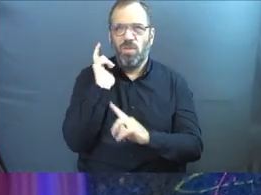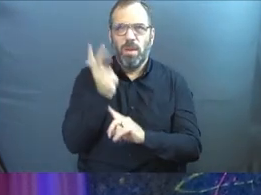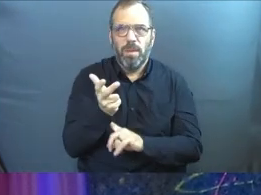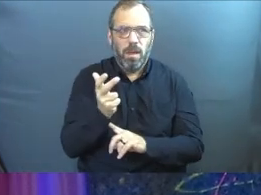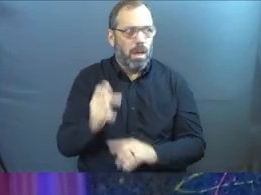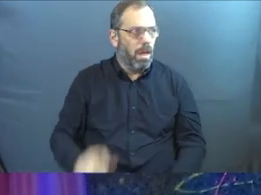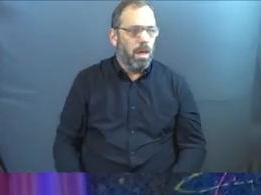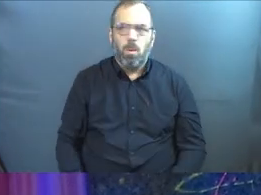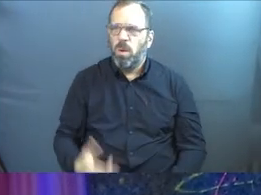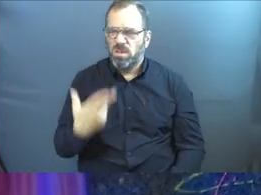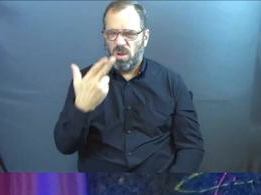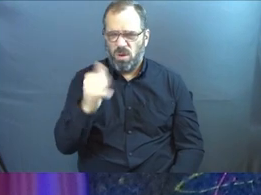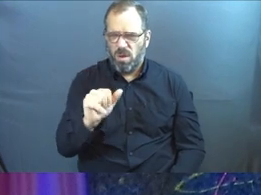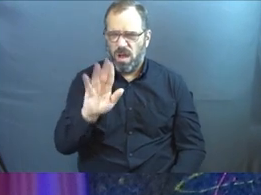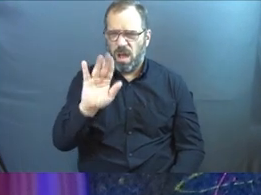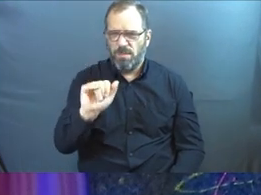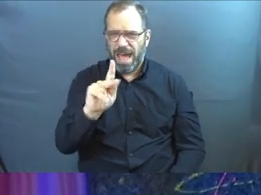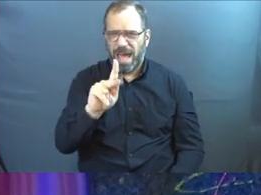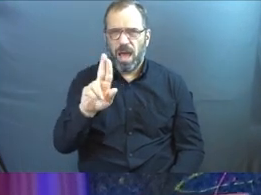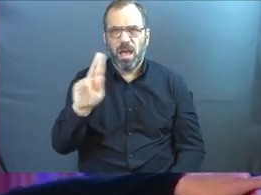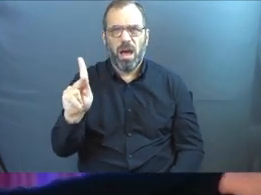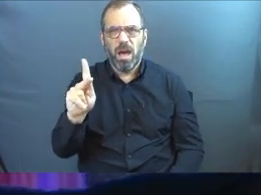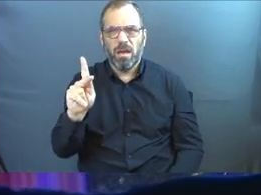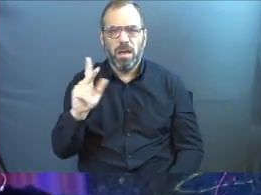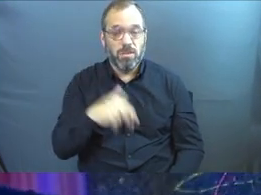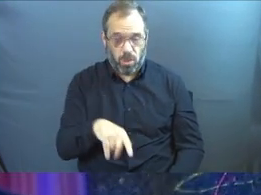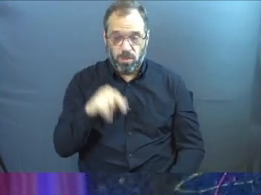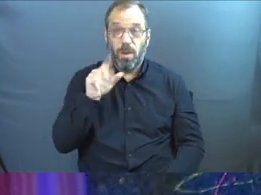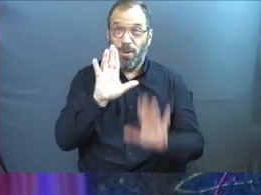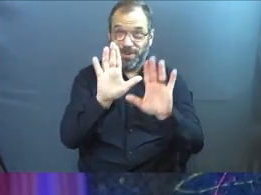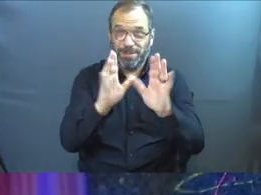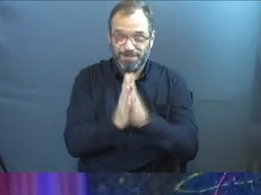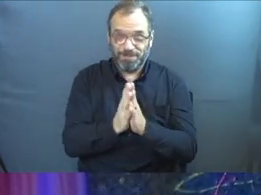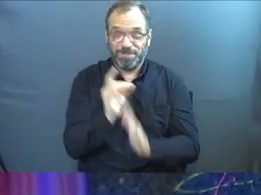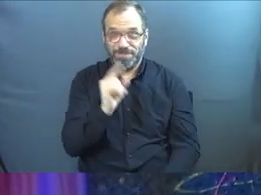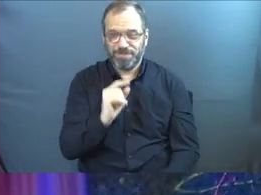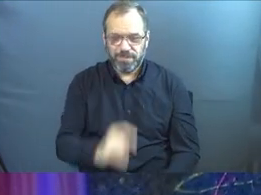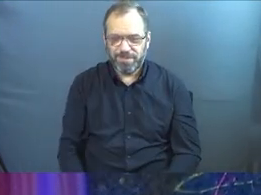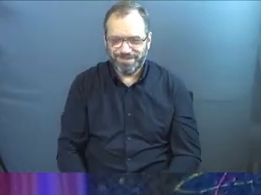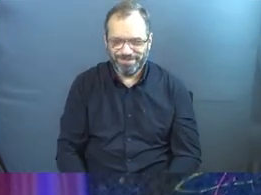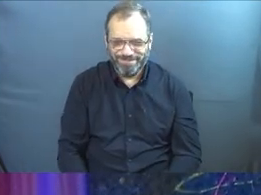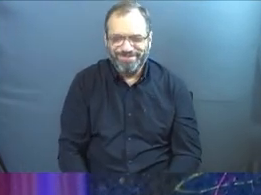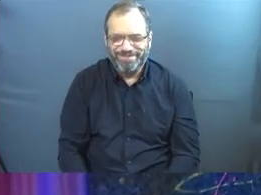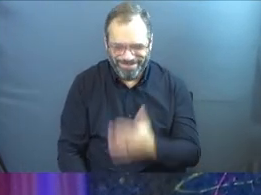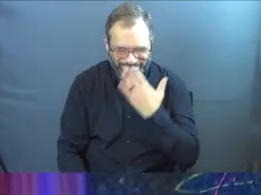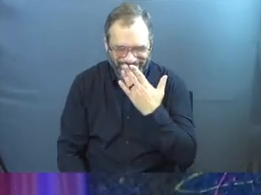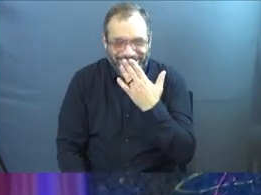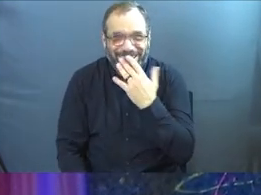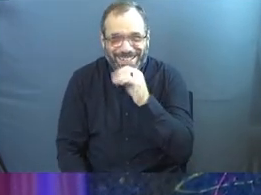Where in the world is Habakkuk in this whole story? Well, he's right here.